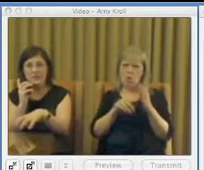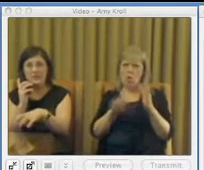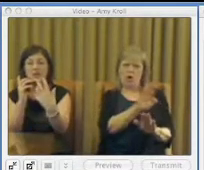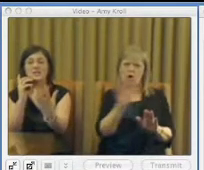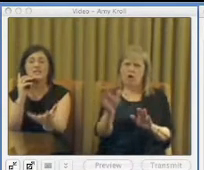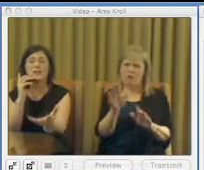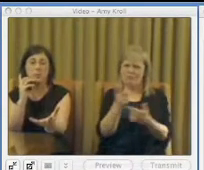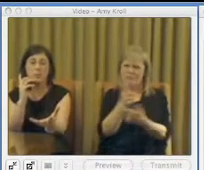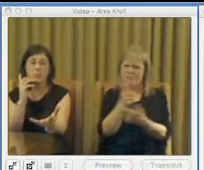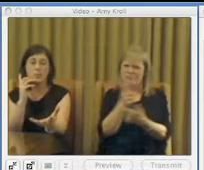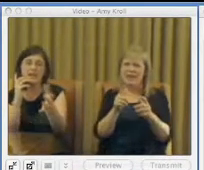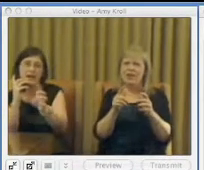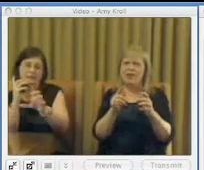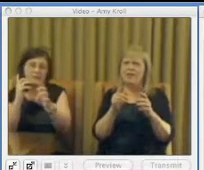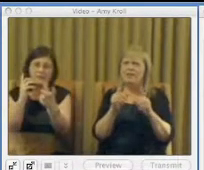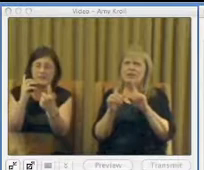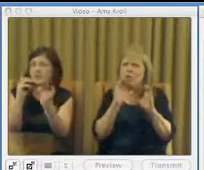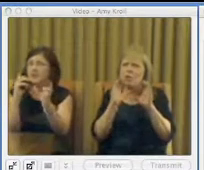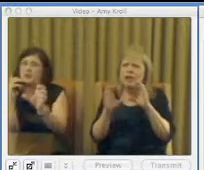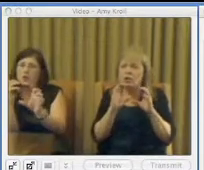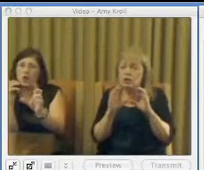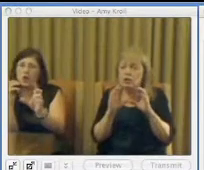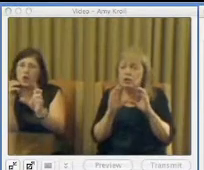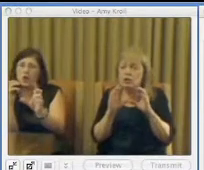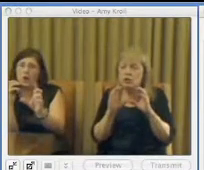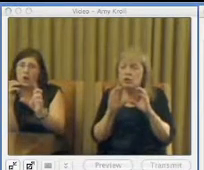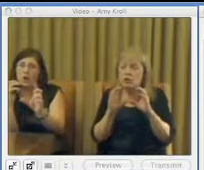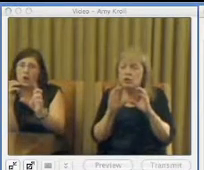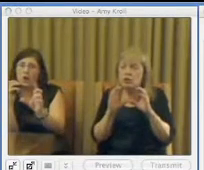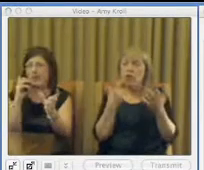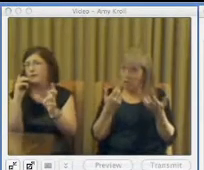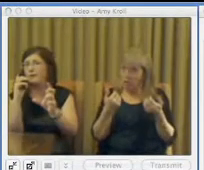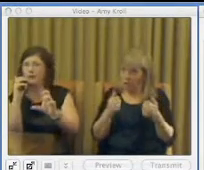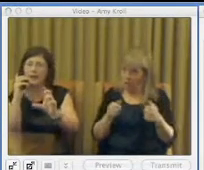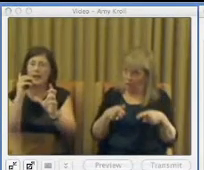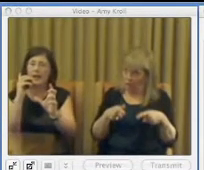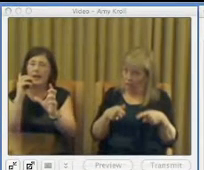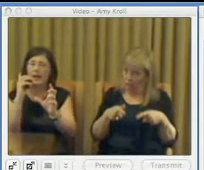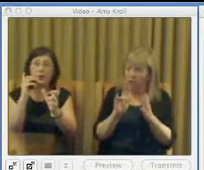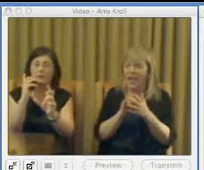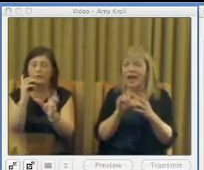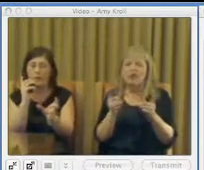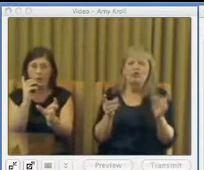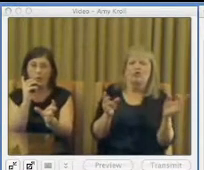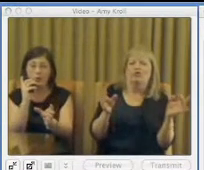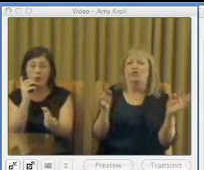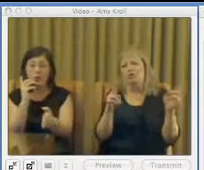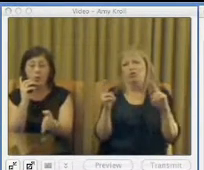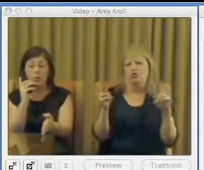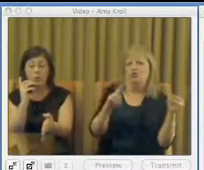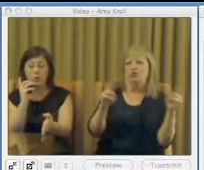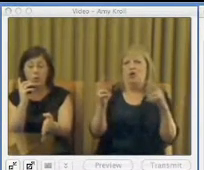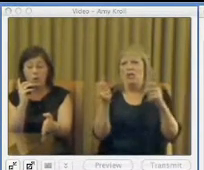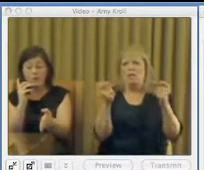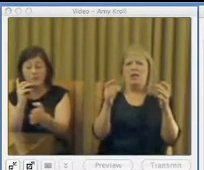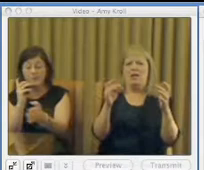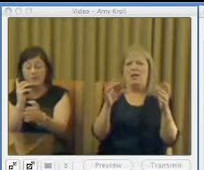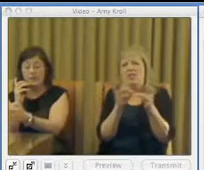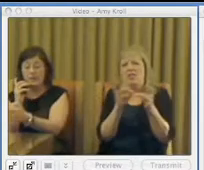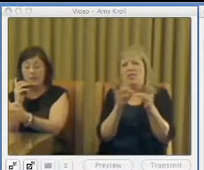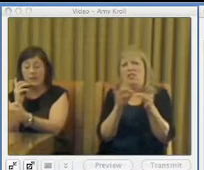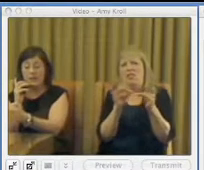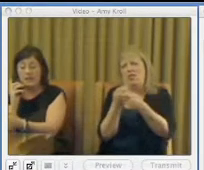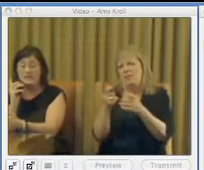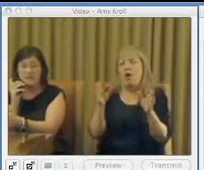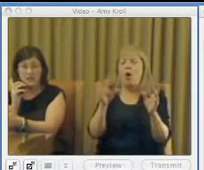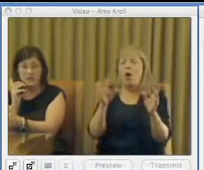What relationship do they have, and is this going to give them the opportunity to have this jibe, to have a bit of to and fro,